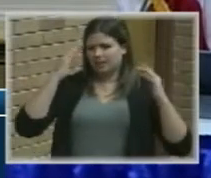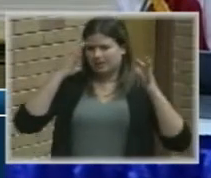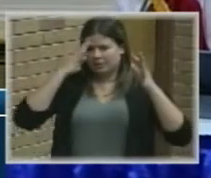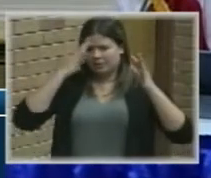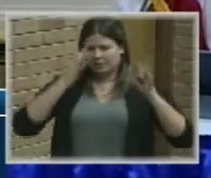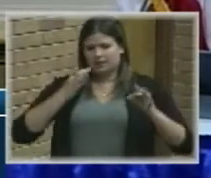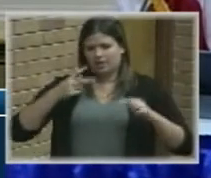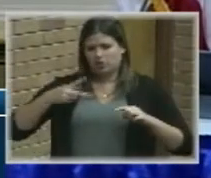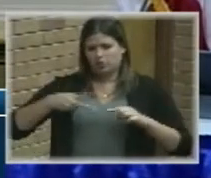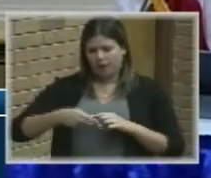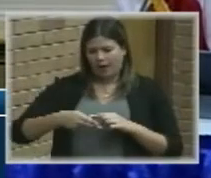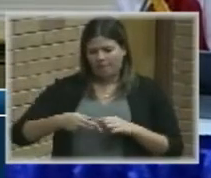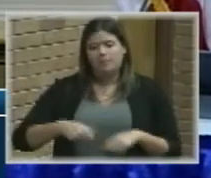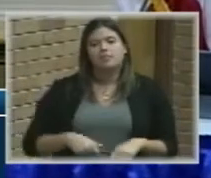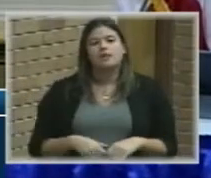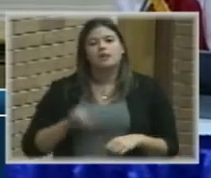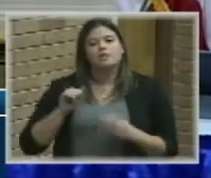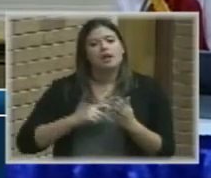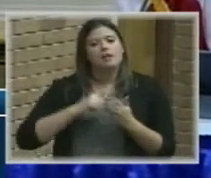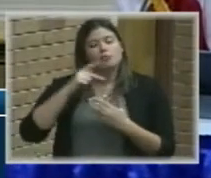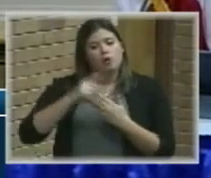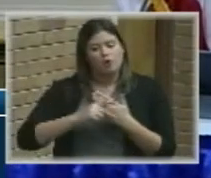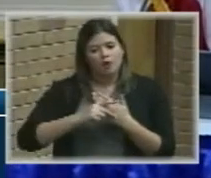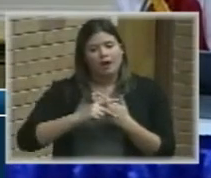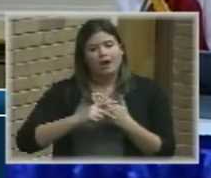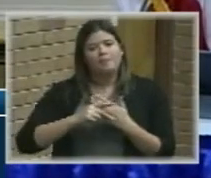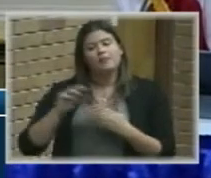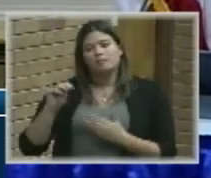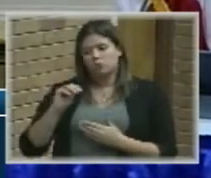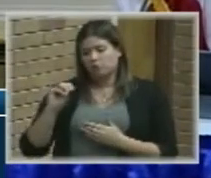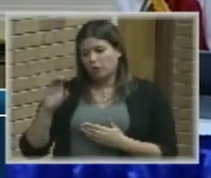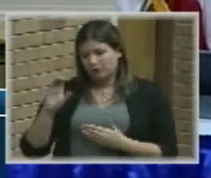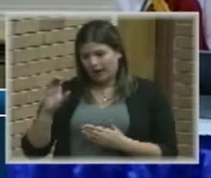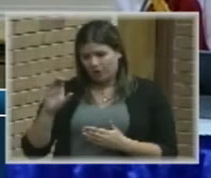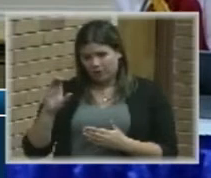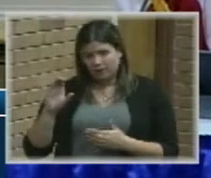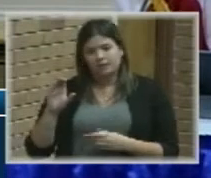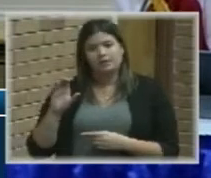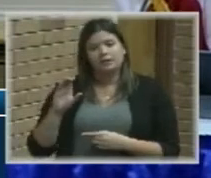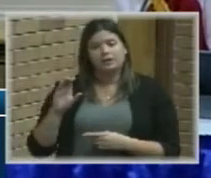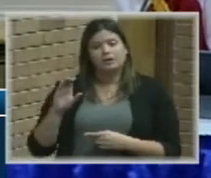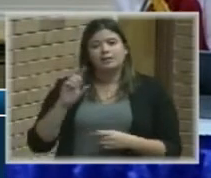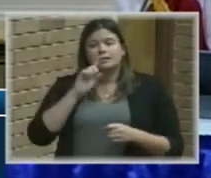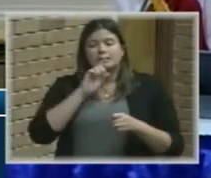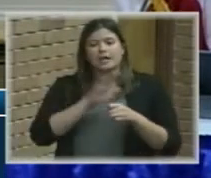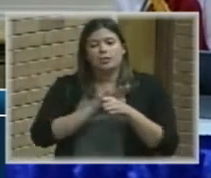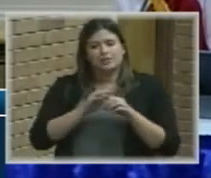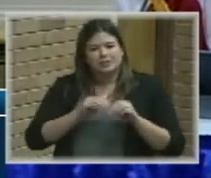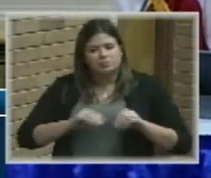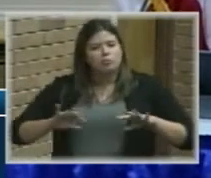and that is a program under which the County of Monroe has guaranteed property maintenance